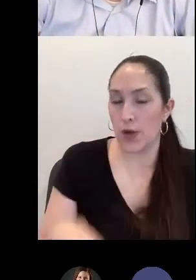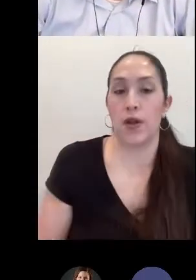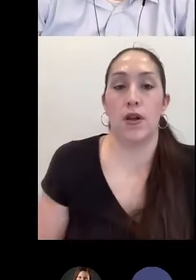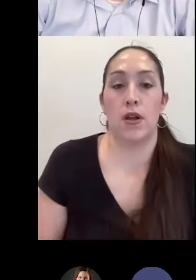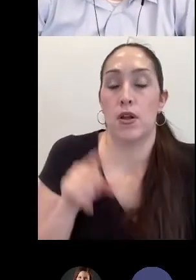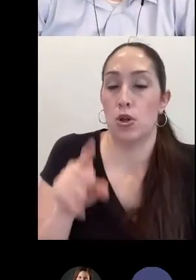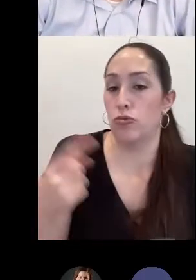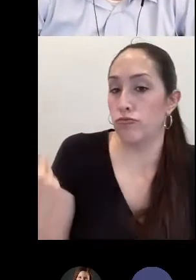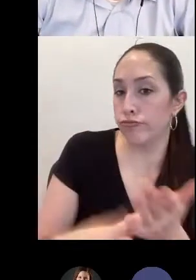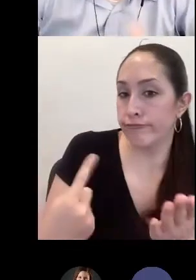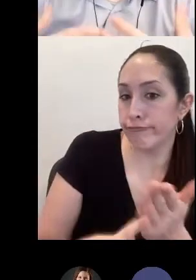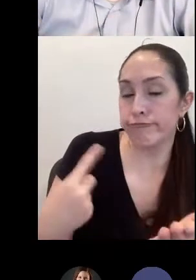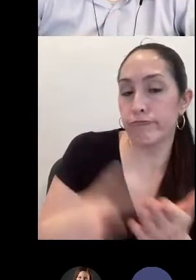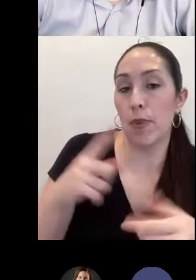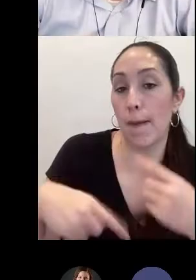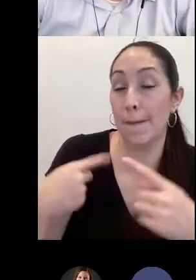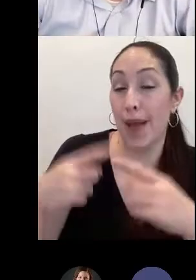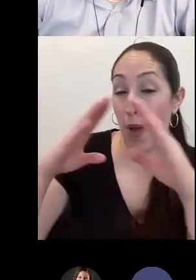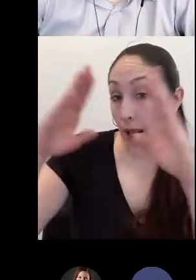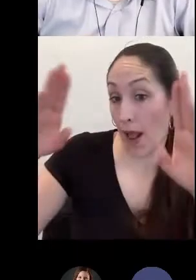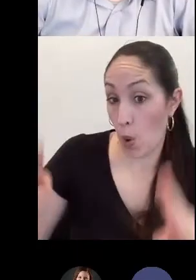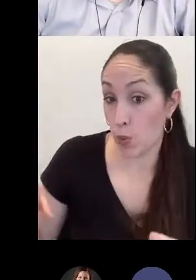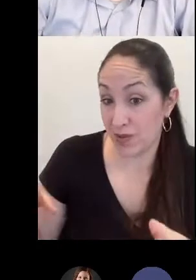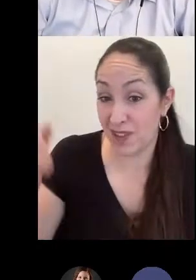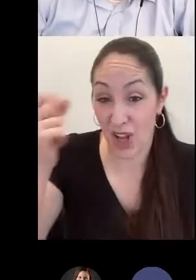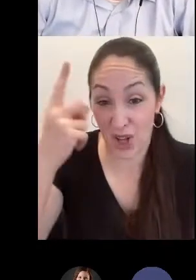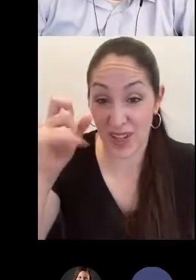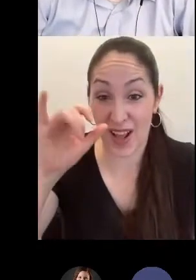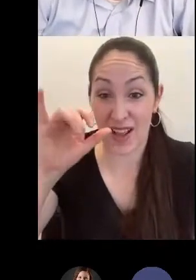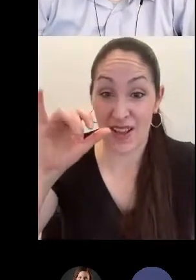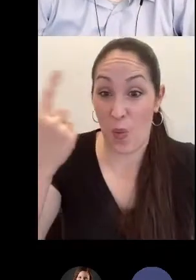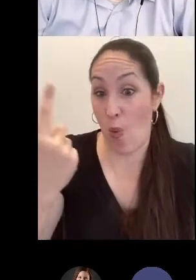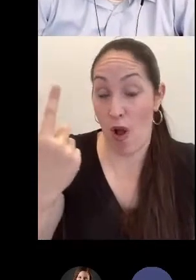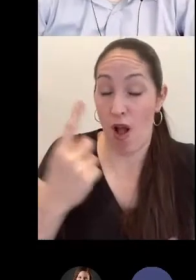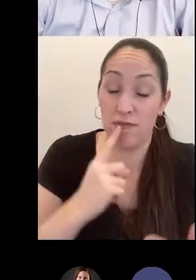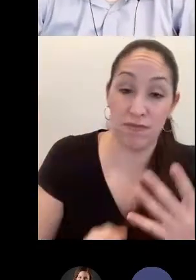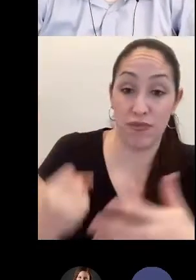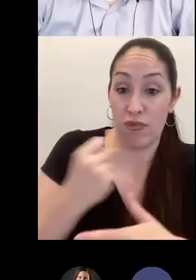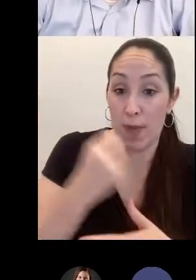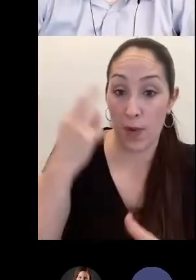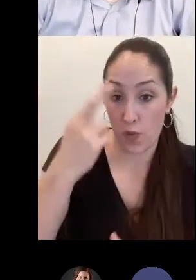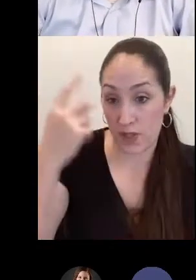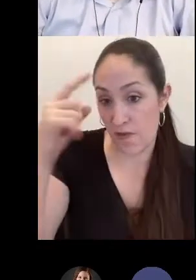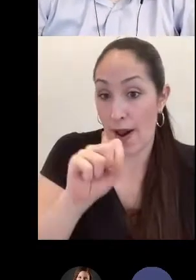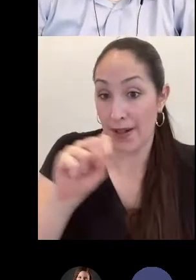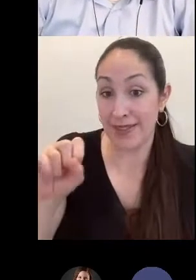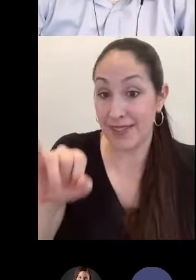about housing because one of the primary purposes of SSI is to pay for housing, correct? That is